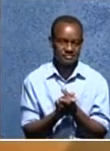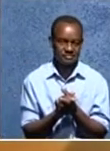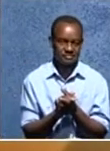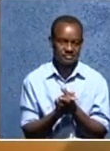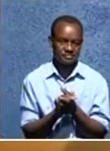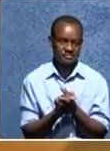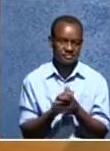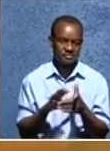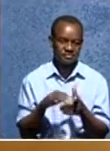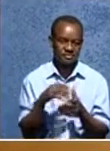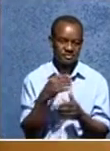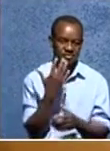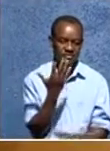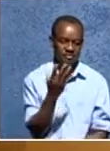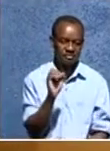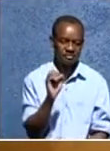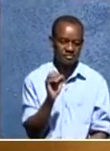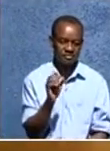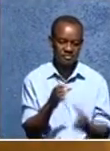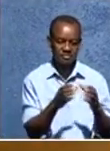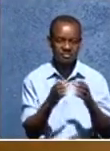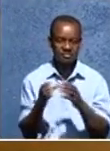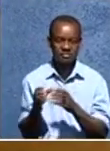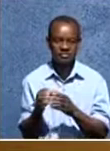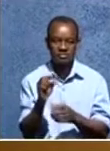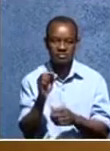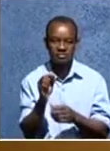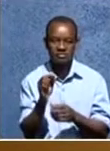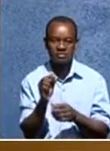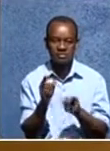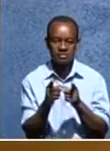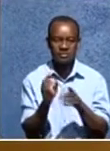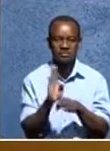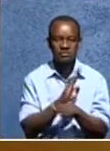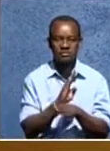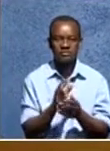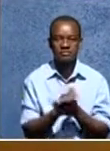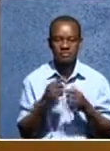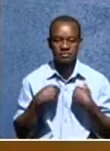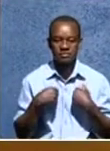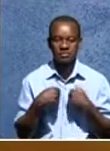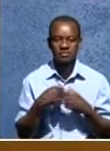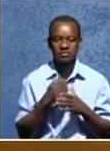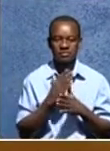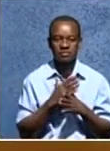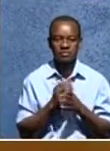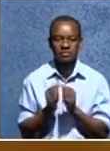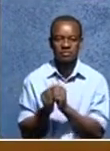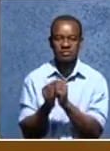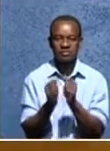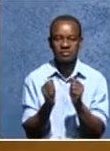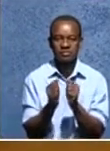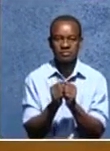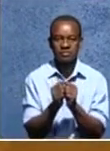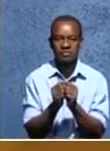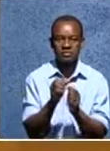clusters that SMEs compete work with. We work with examples with SMEs operating in the apparel and textile,